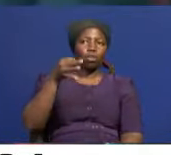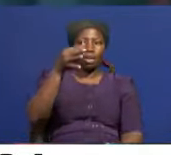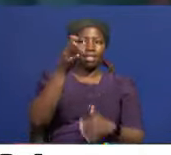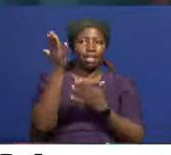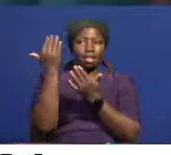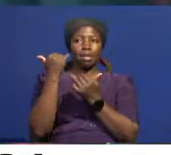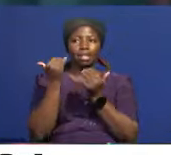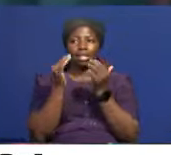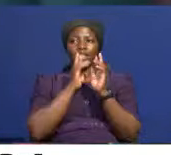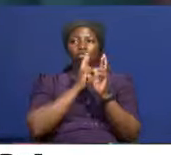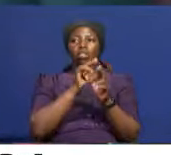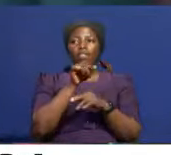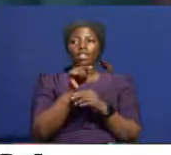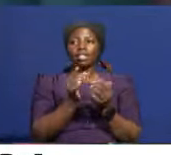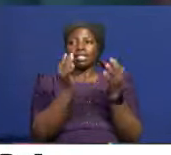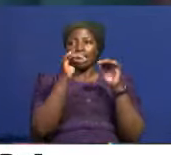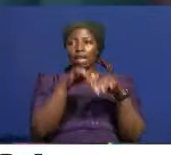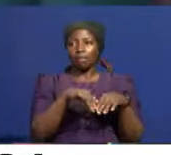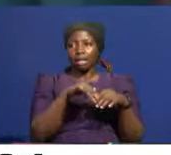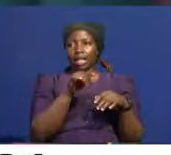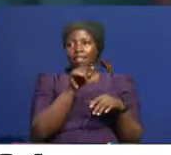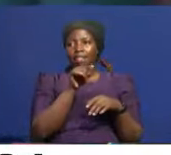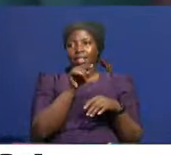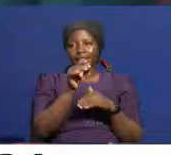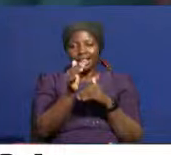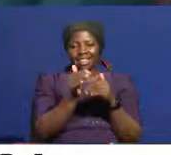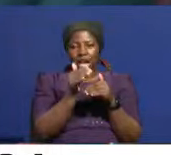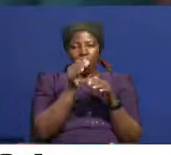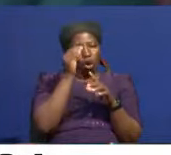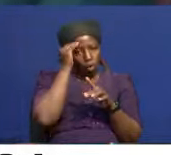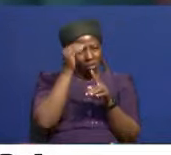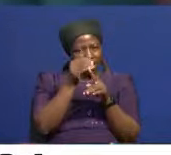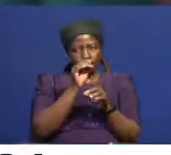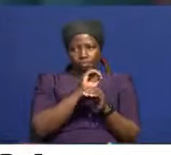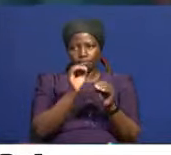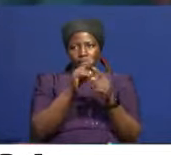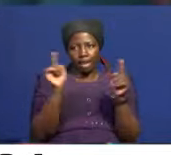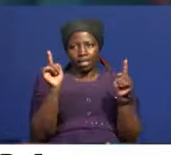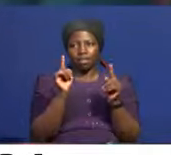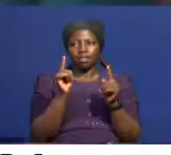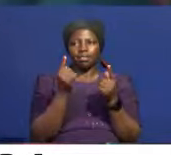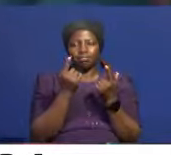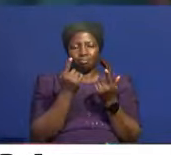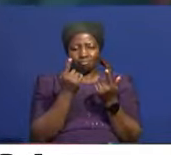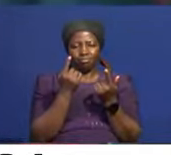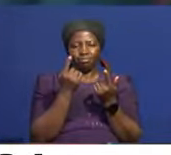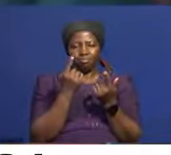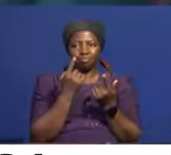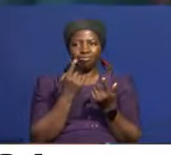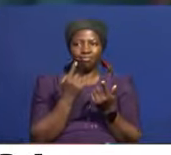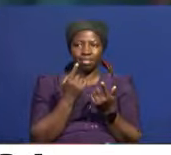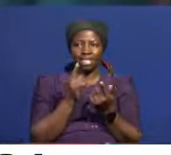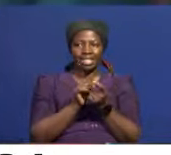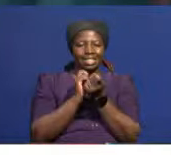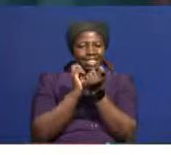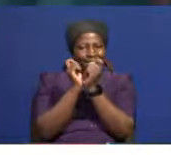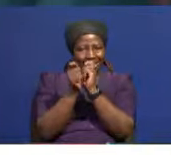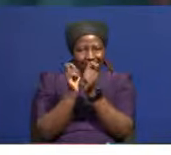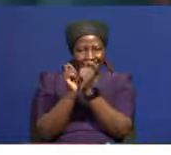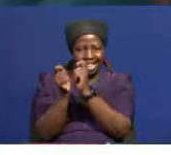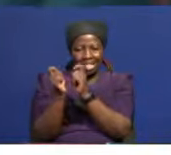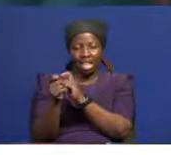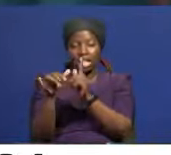outcomes of this summit, therefore, are not mere objectives, but concrete, impactful commitments